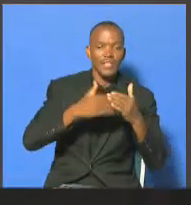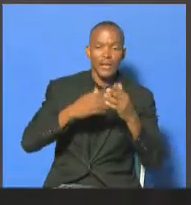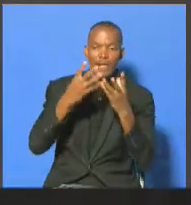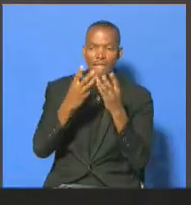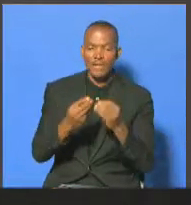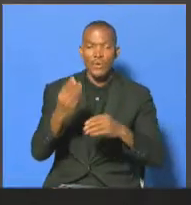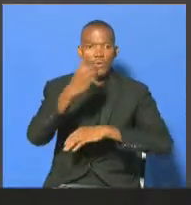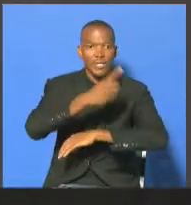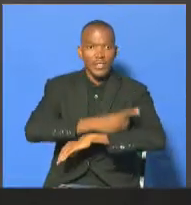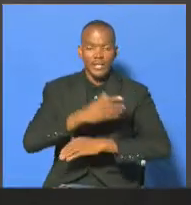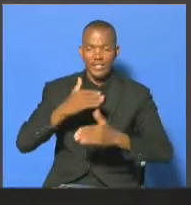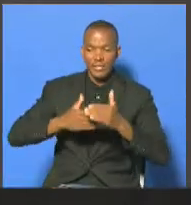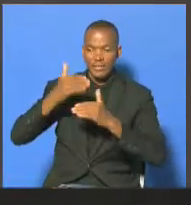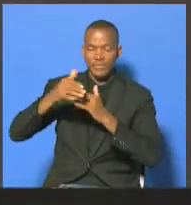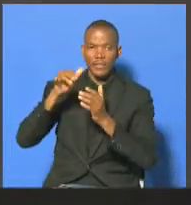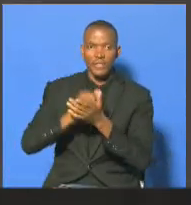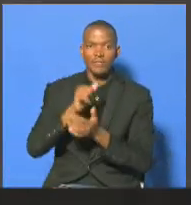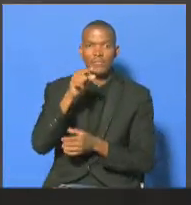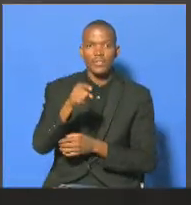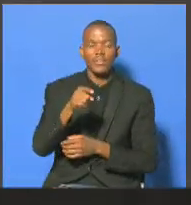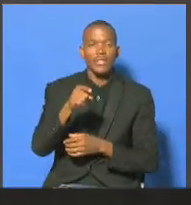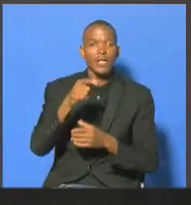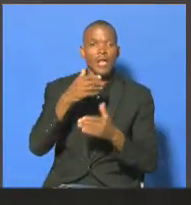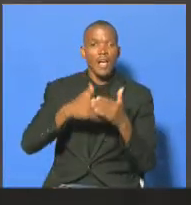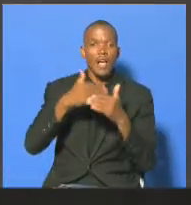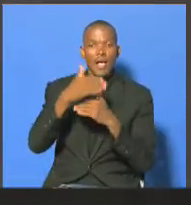matsatsing a sa fediseng pelo ga re sena go